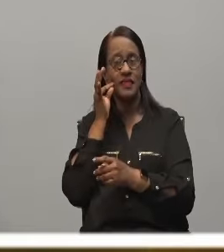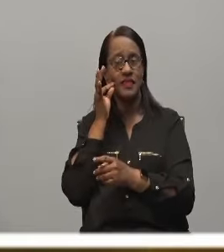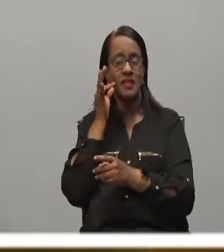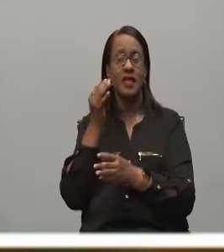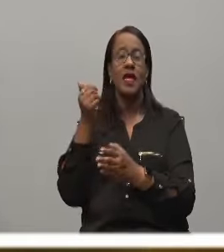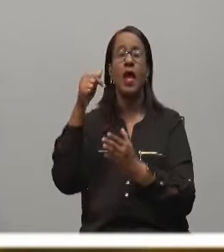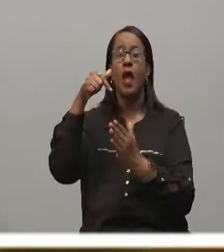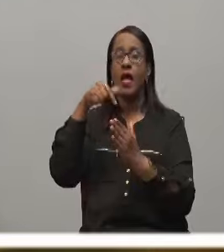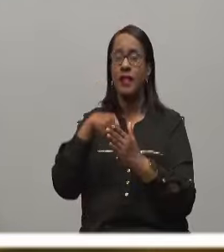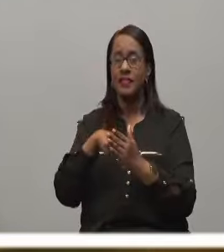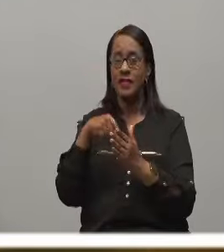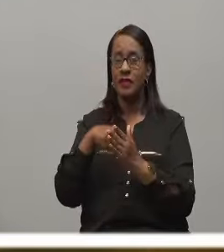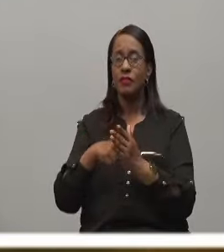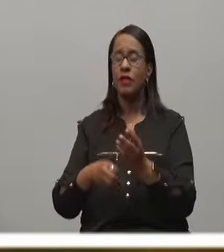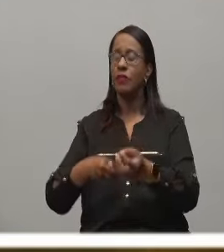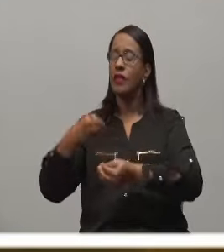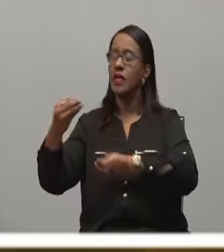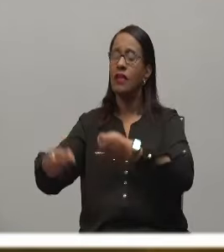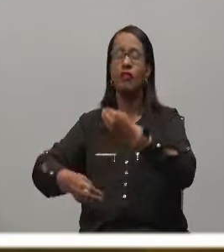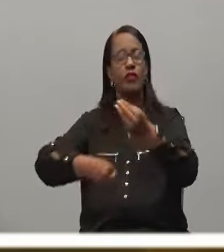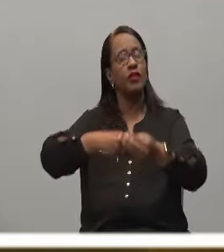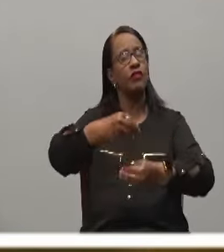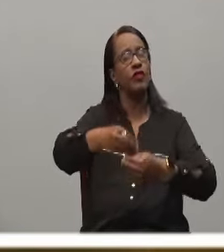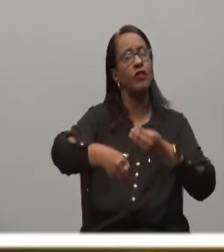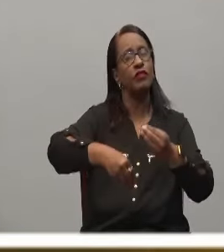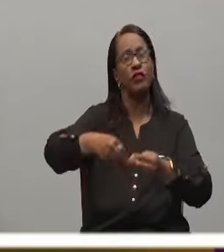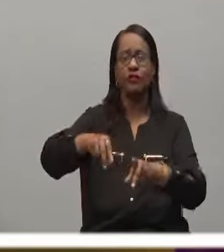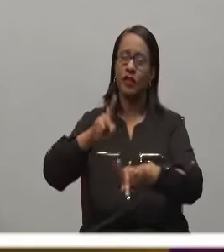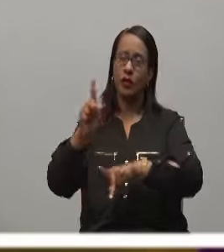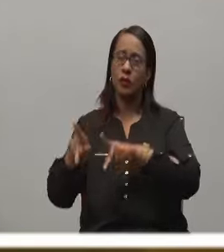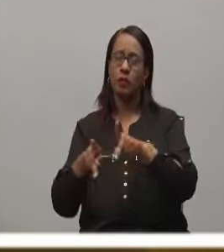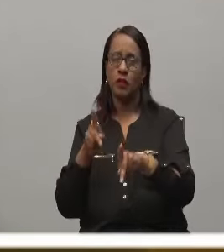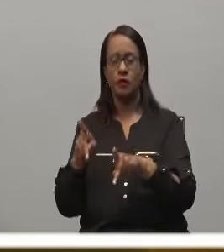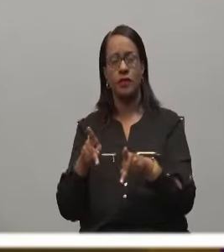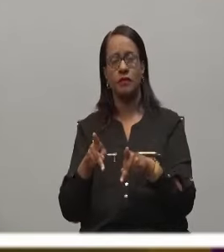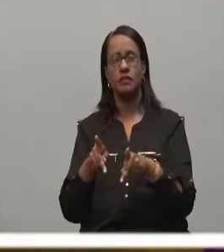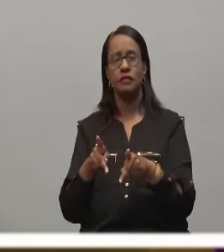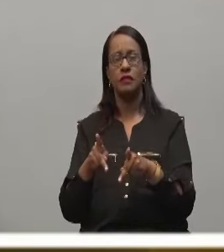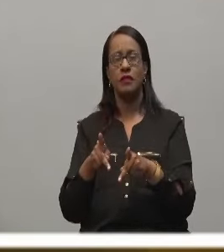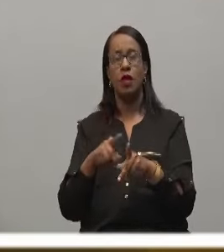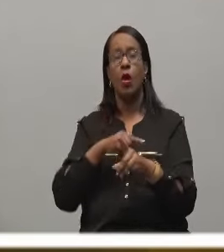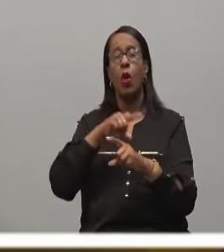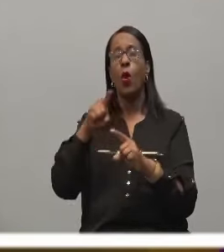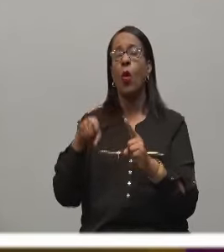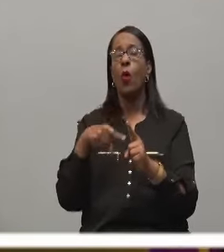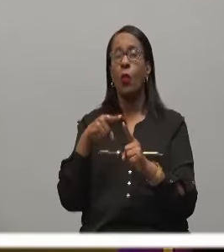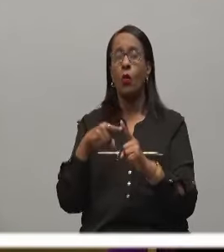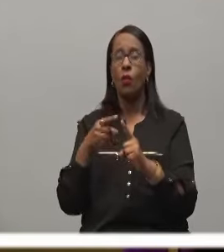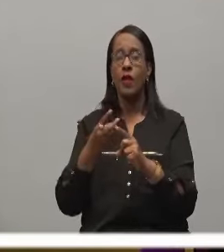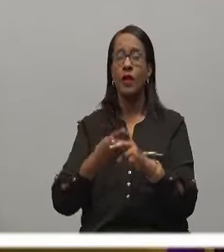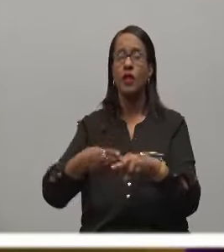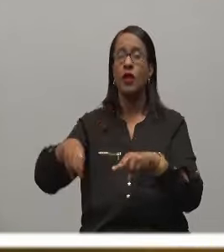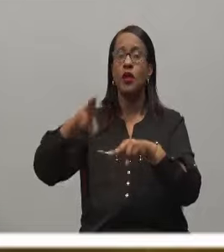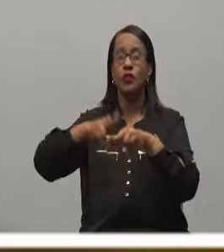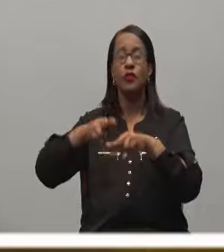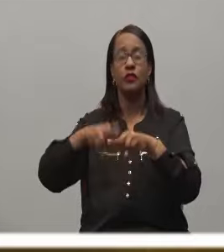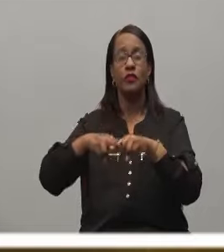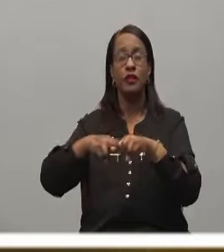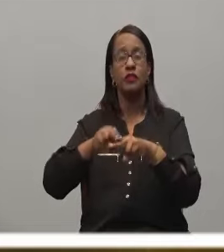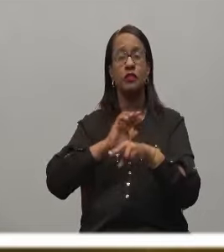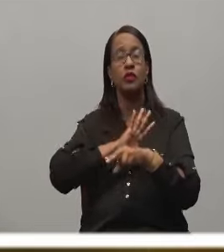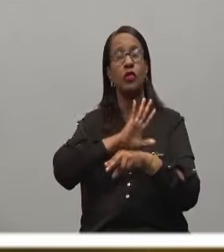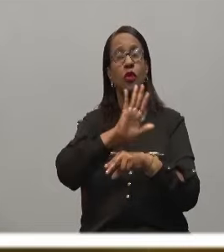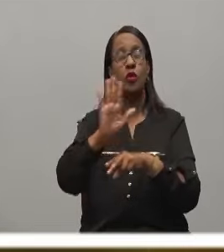more deeply into almsgiving, it is when you up your game in the three spiritual practices that we've been